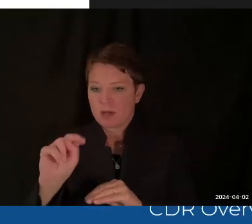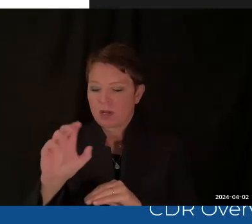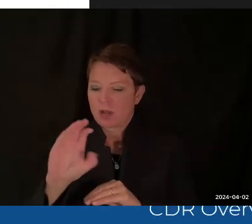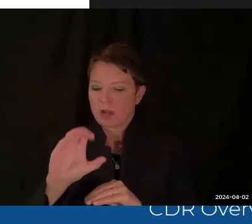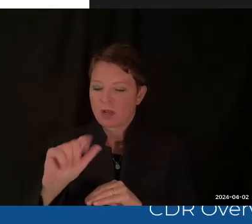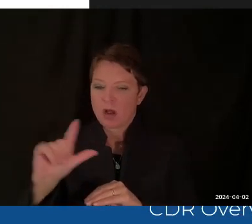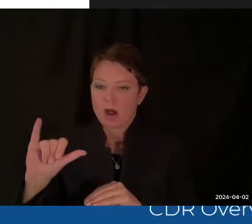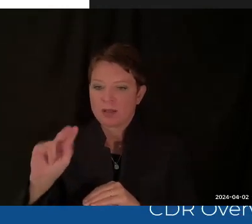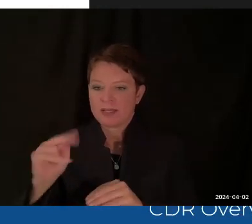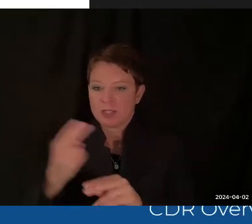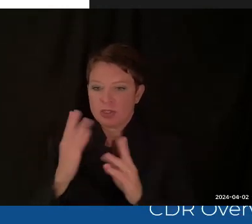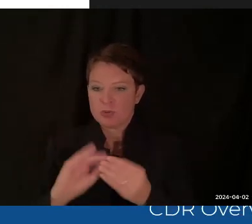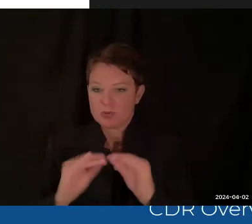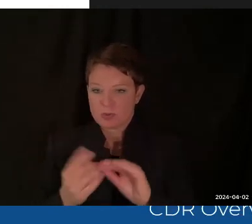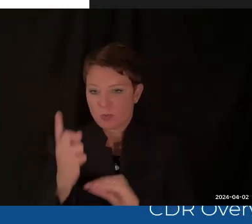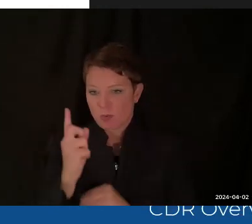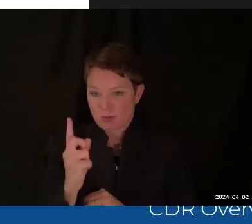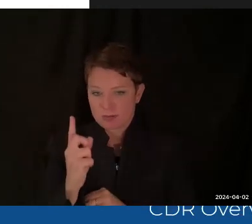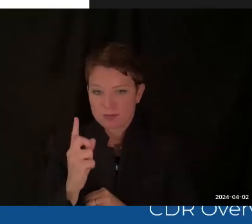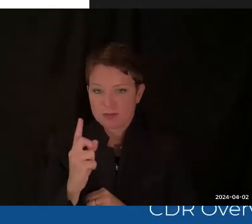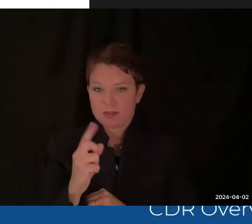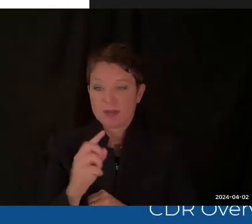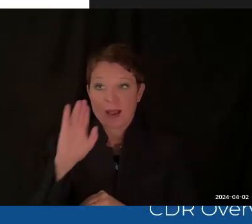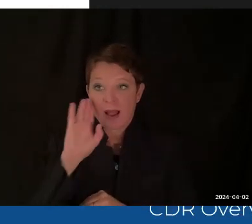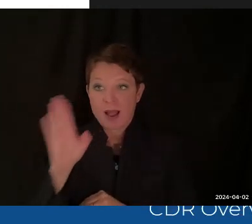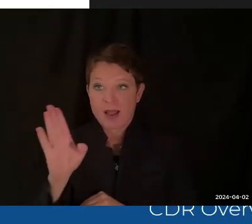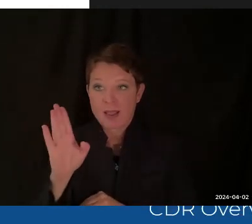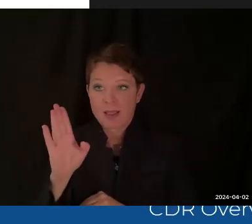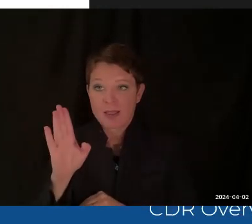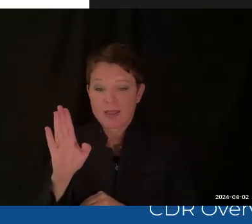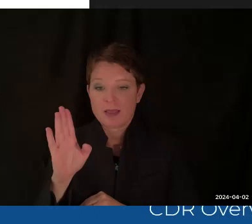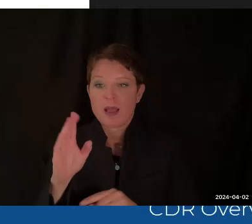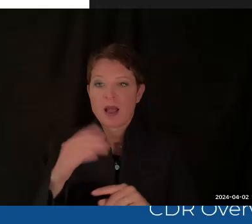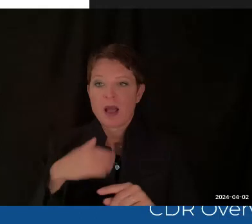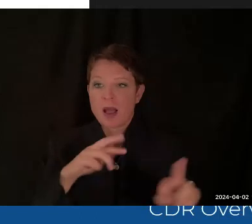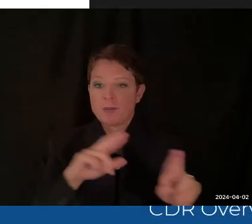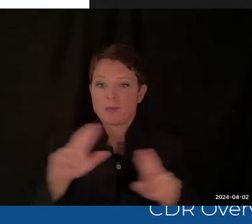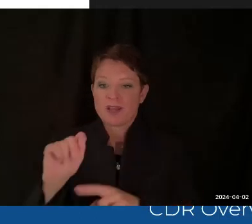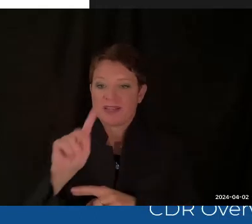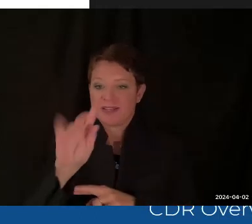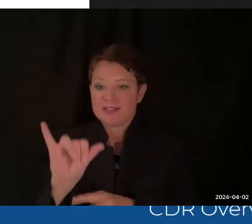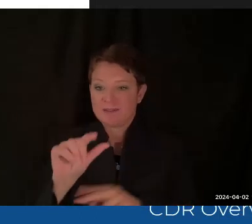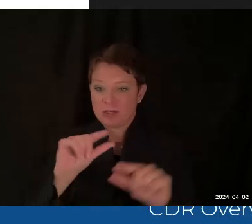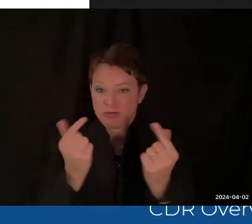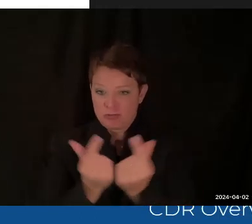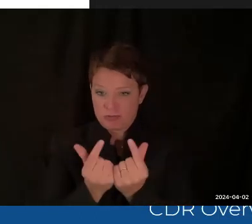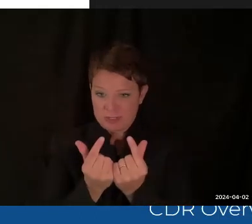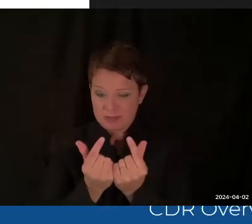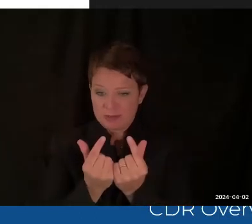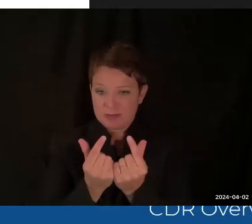able to unmute at this time. Hi, my name is Tiffany Green.